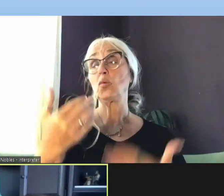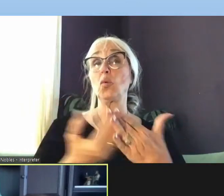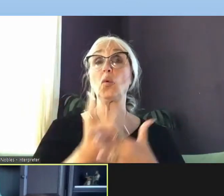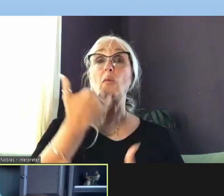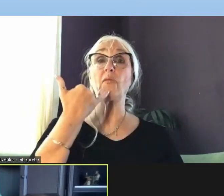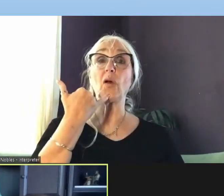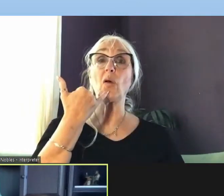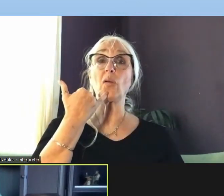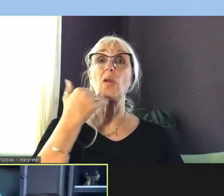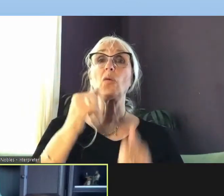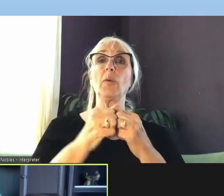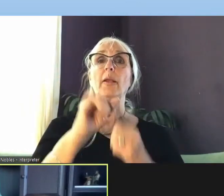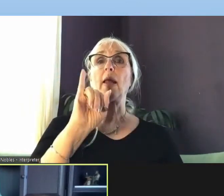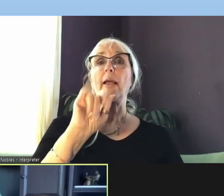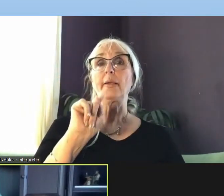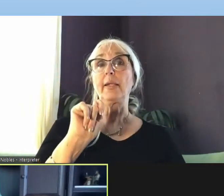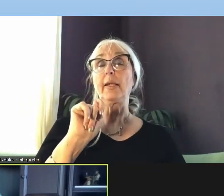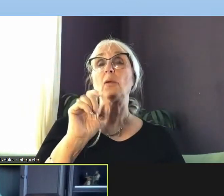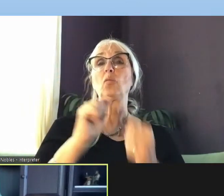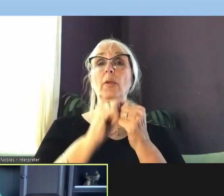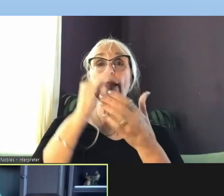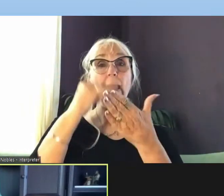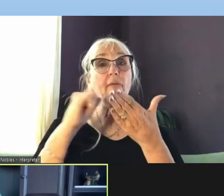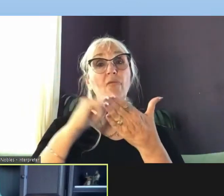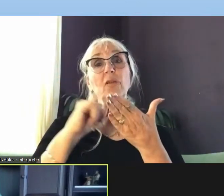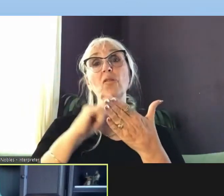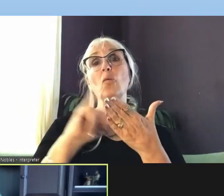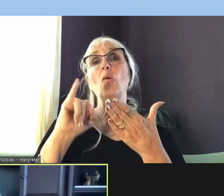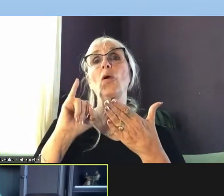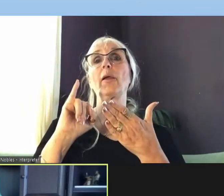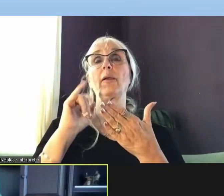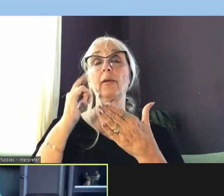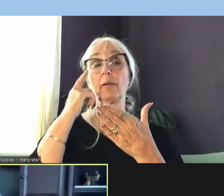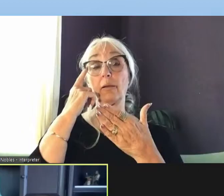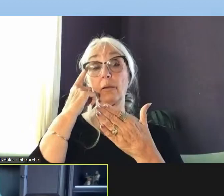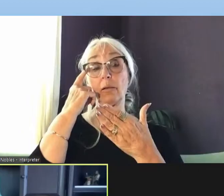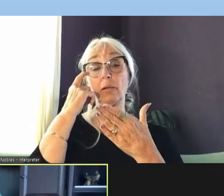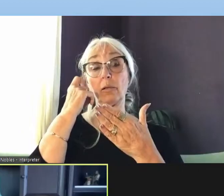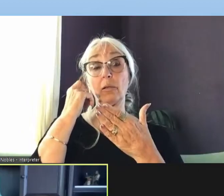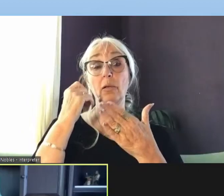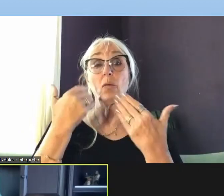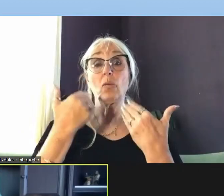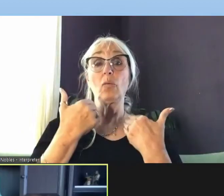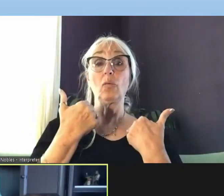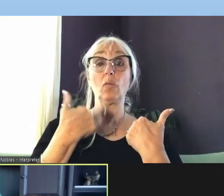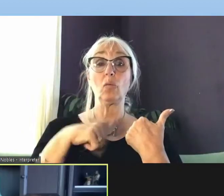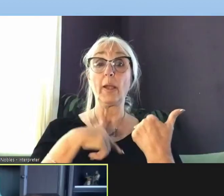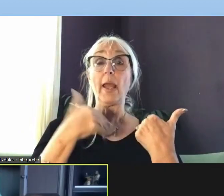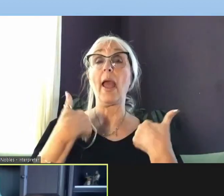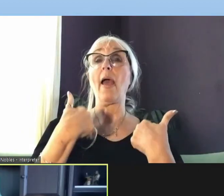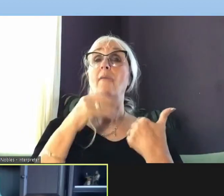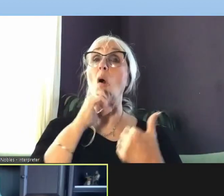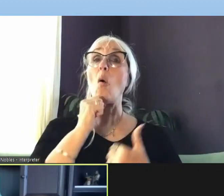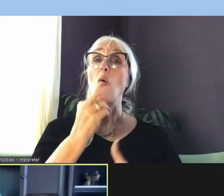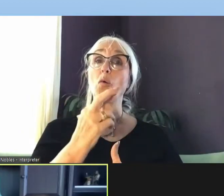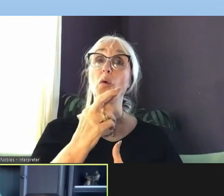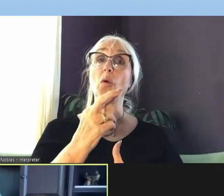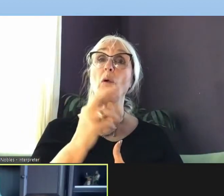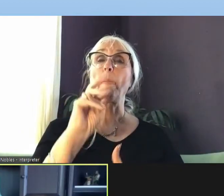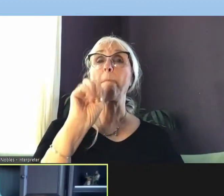our IT on-hand inventory. And we have some older models as